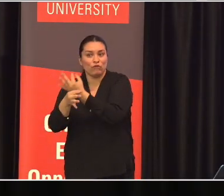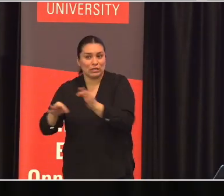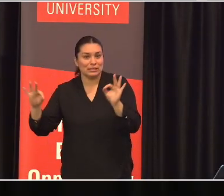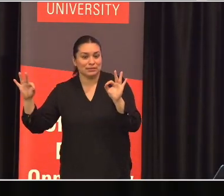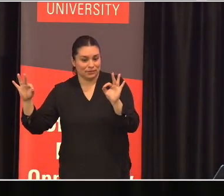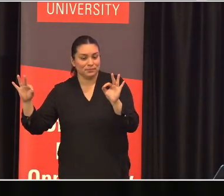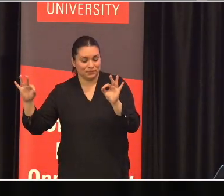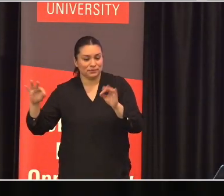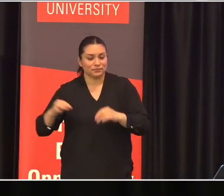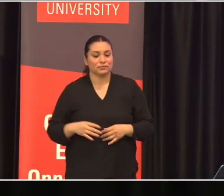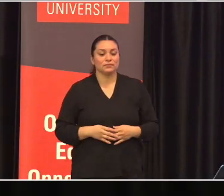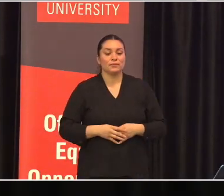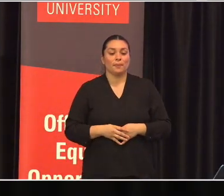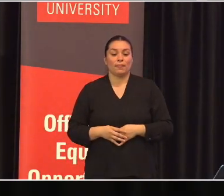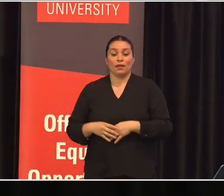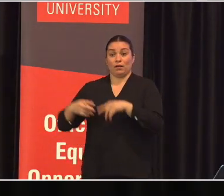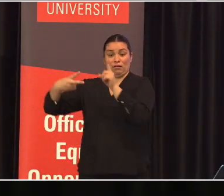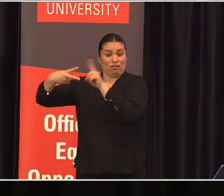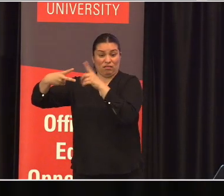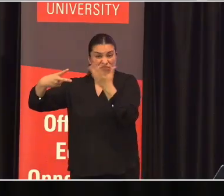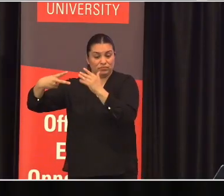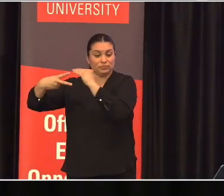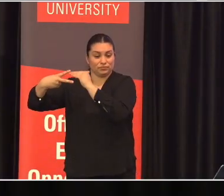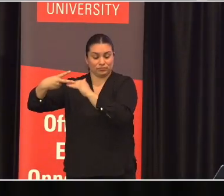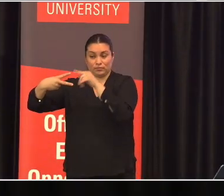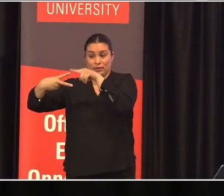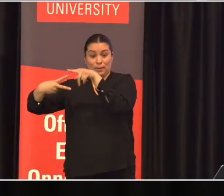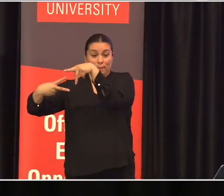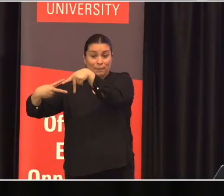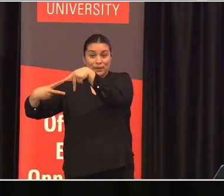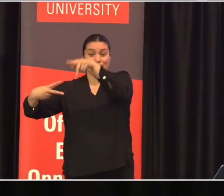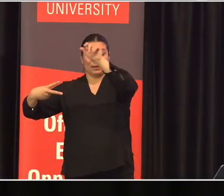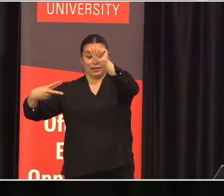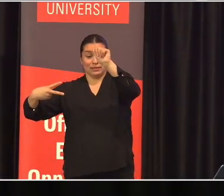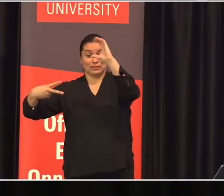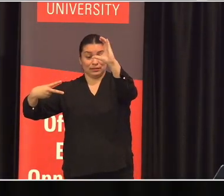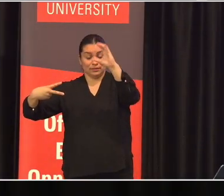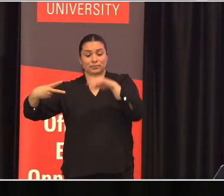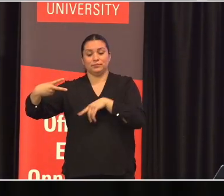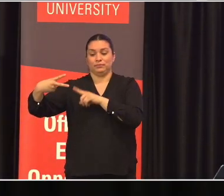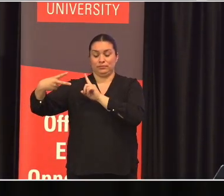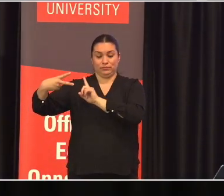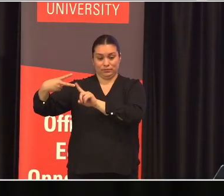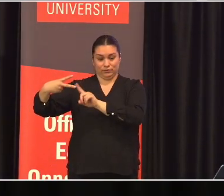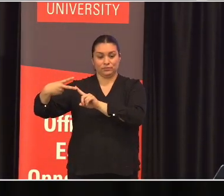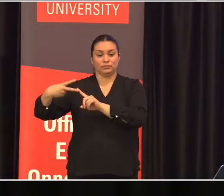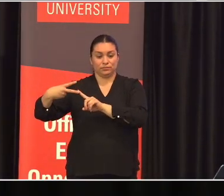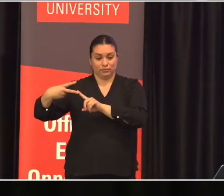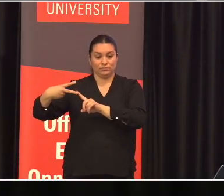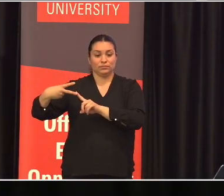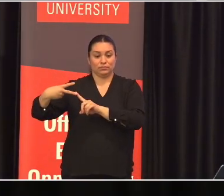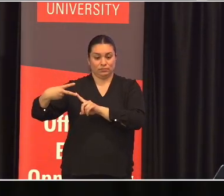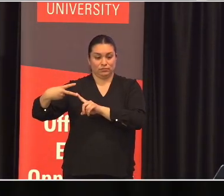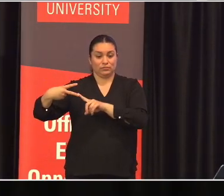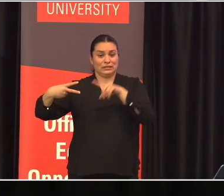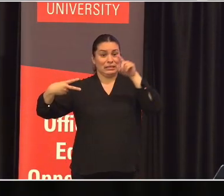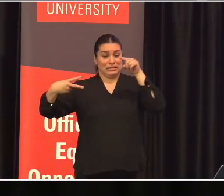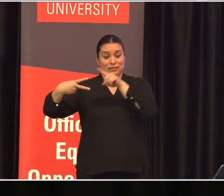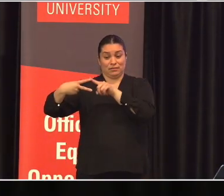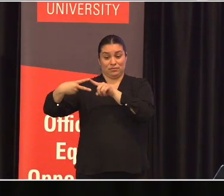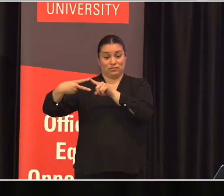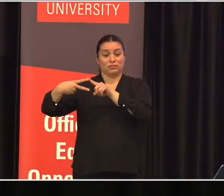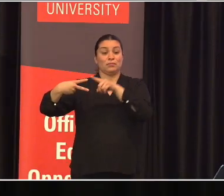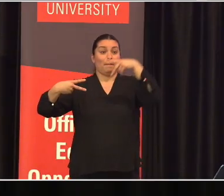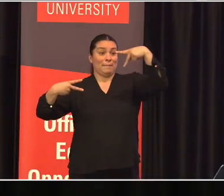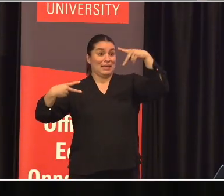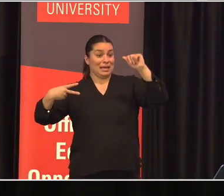called the PAC checker, P-A-C. It is a free checker. You have to use it on a PC. The other one is Grackle's checker. It's